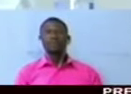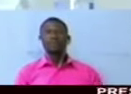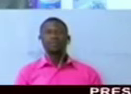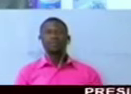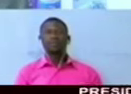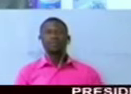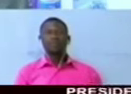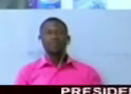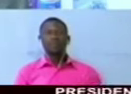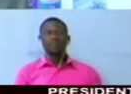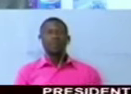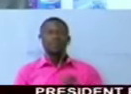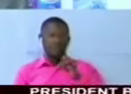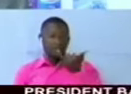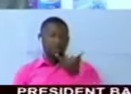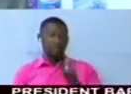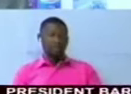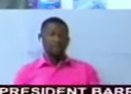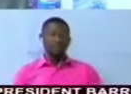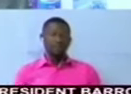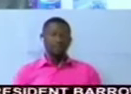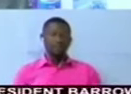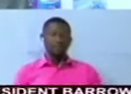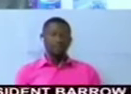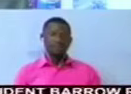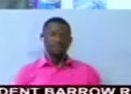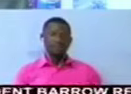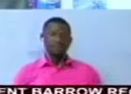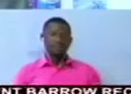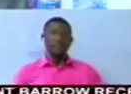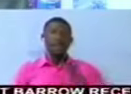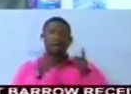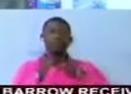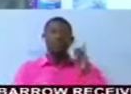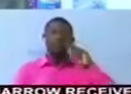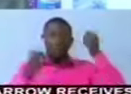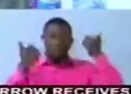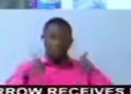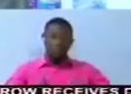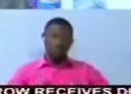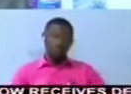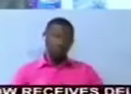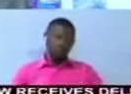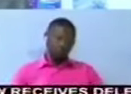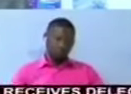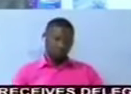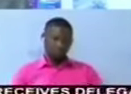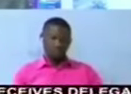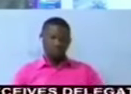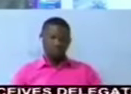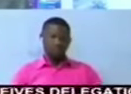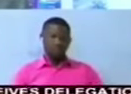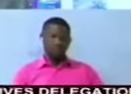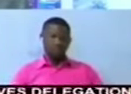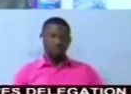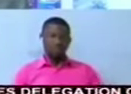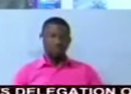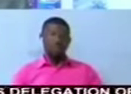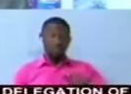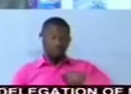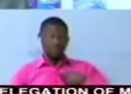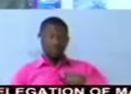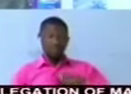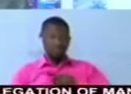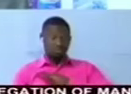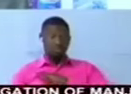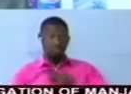Waaw. What happened after that? Lu xew gannaaw boobu? Waaw, man tam ñu ne ma jógal. Man, I was also told